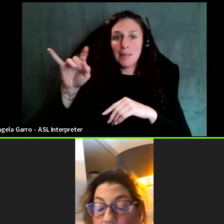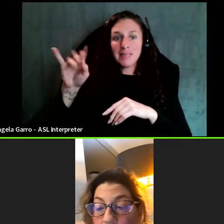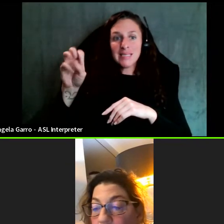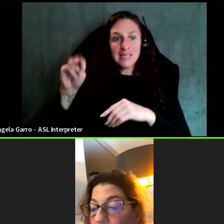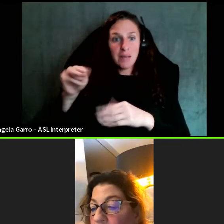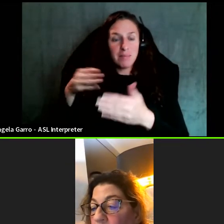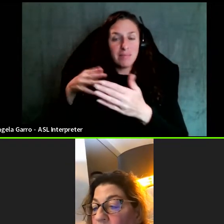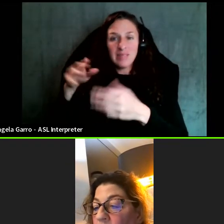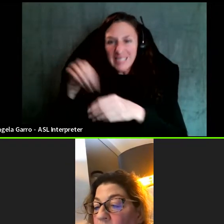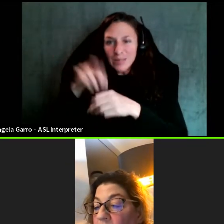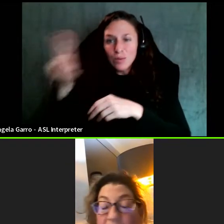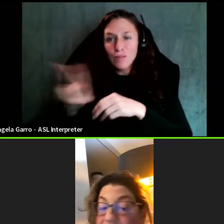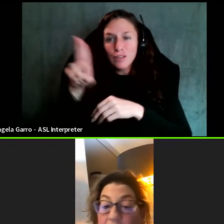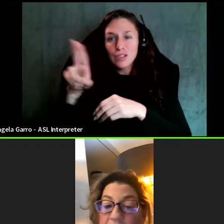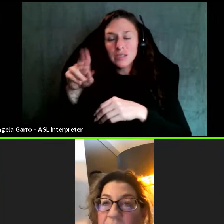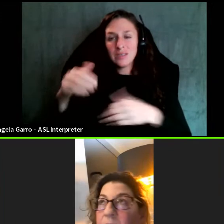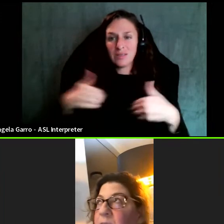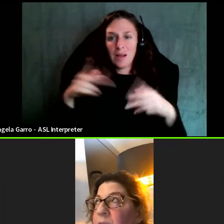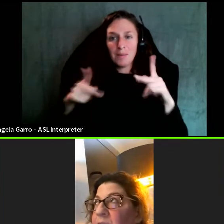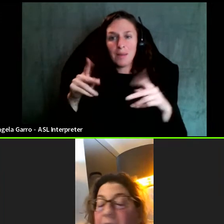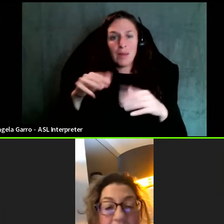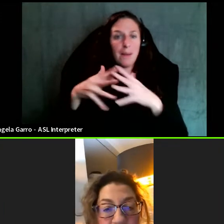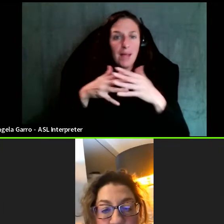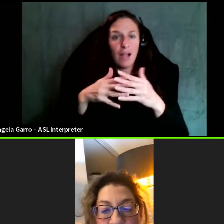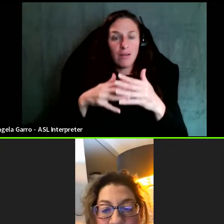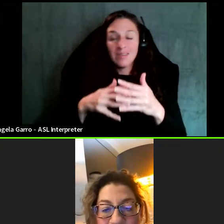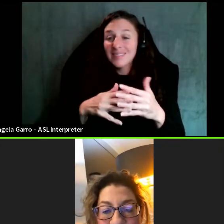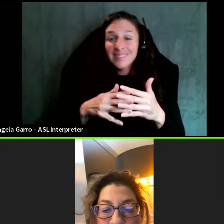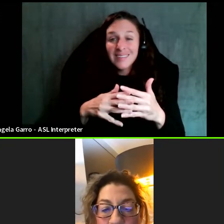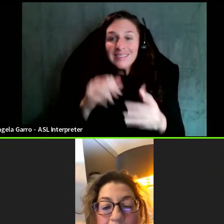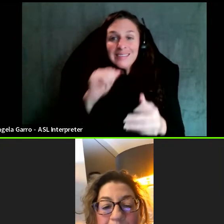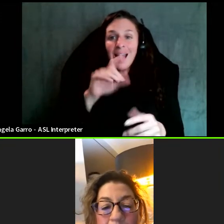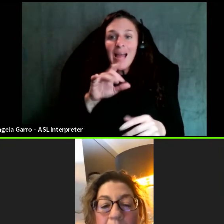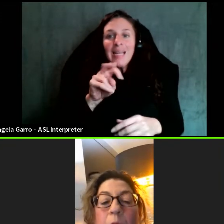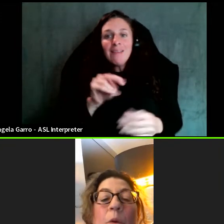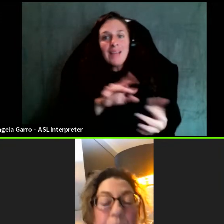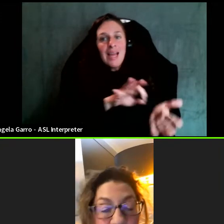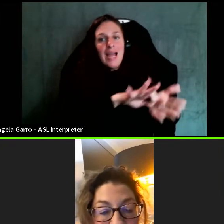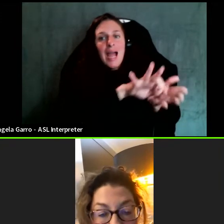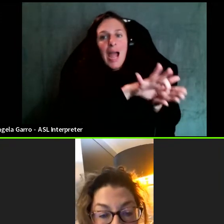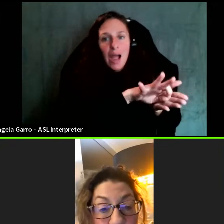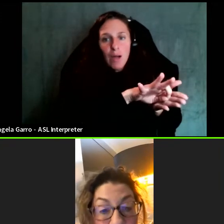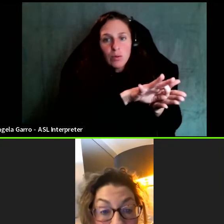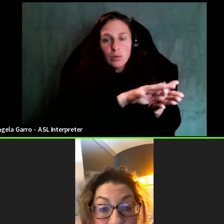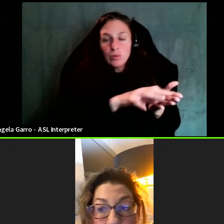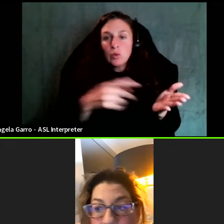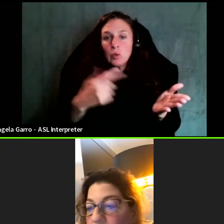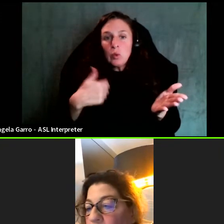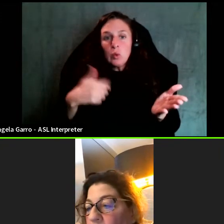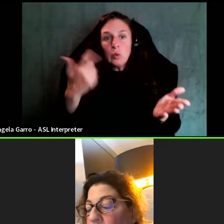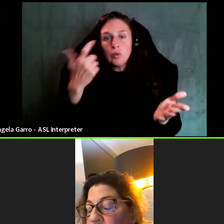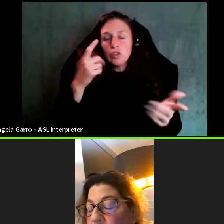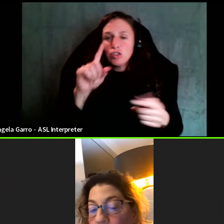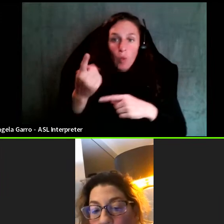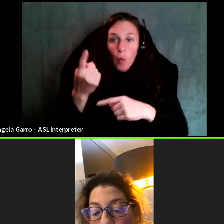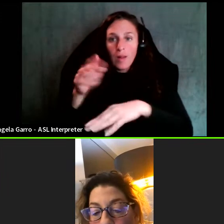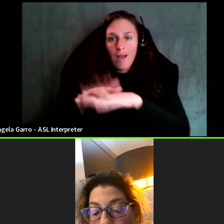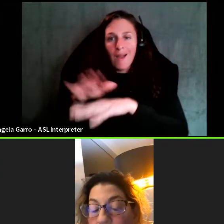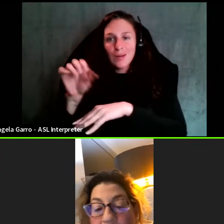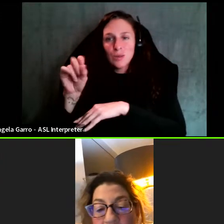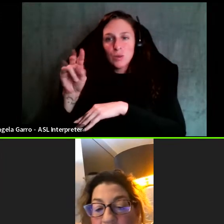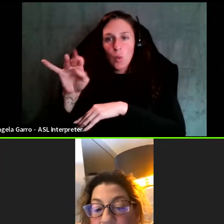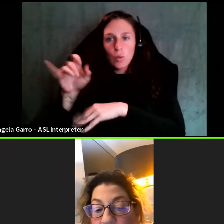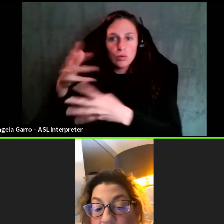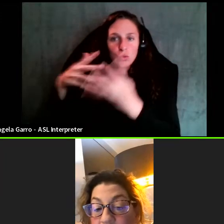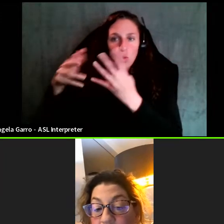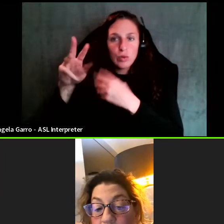America. And that's not even taking into account the ones we just see on social media. So